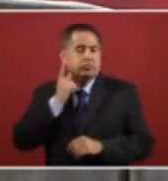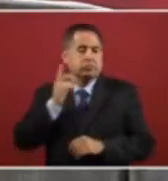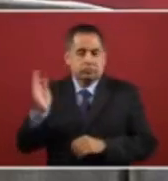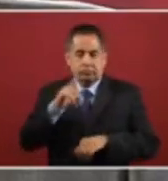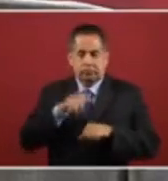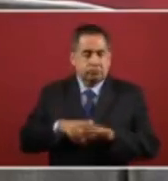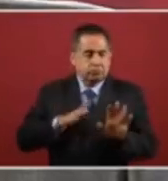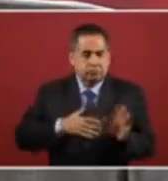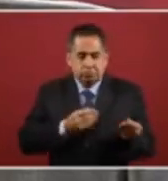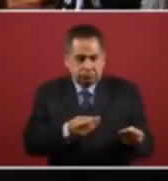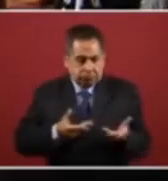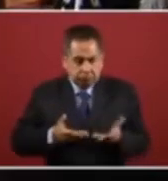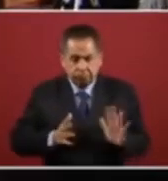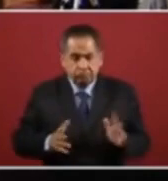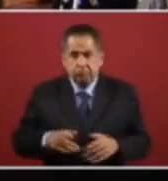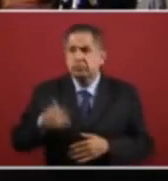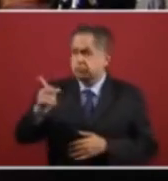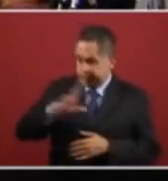to give me the